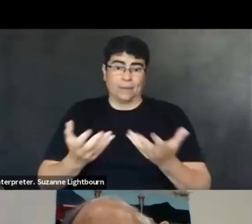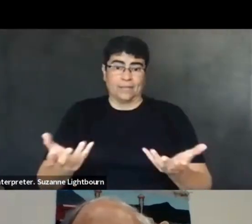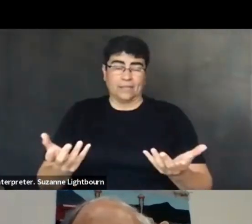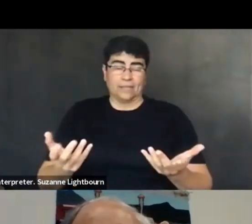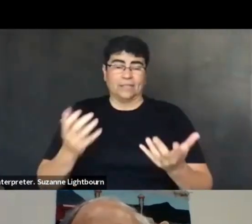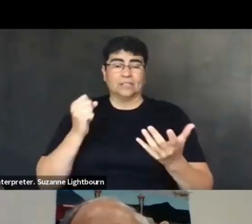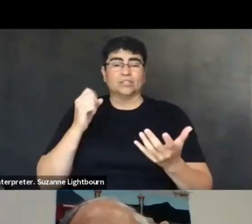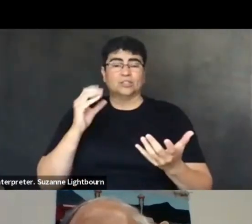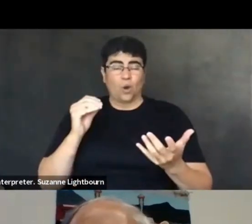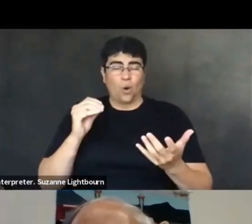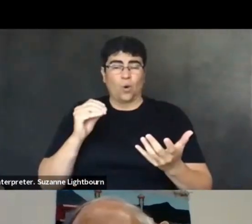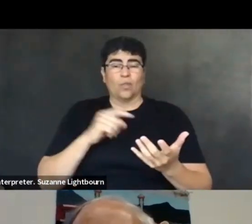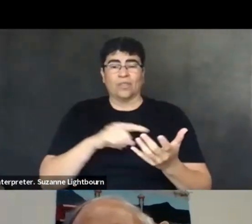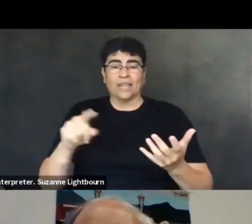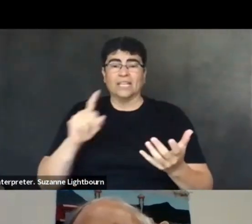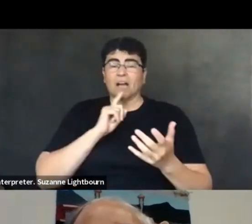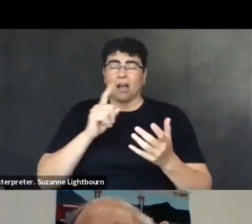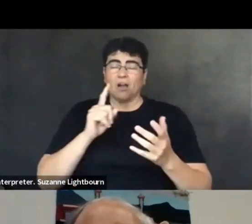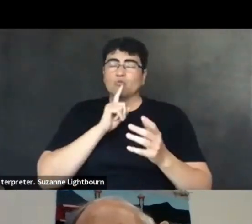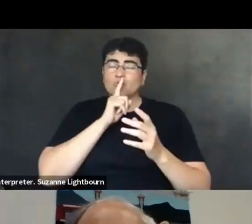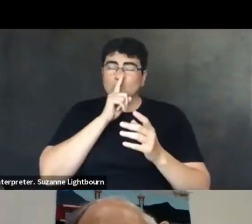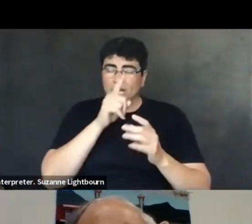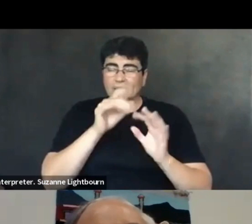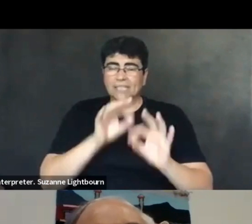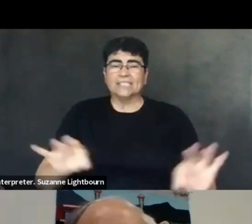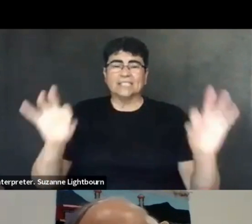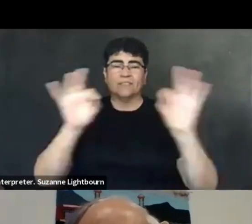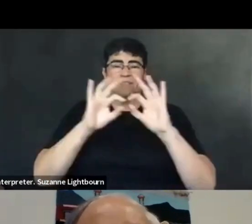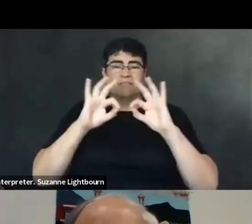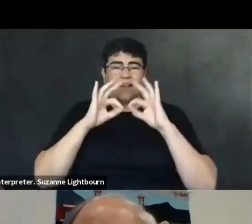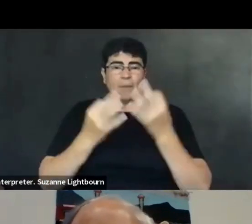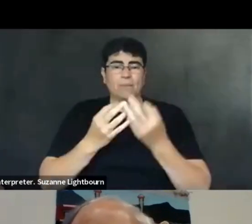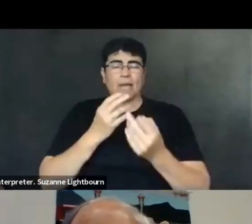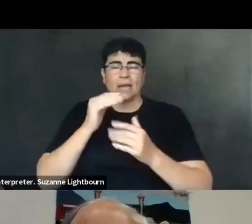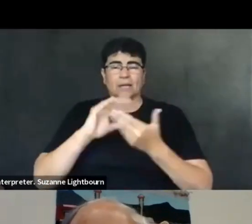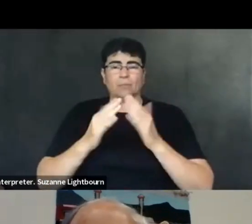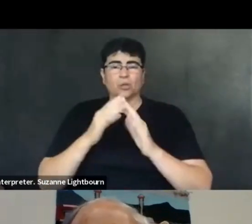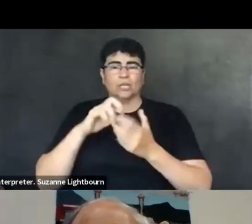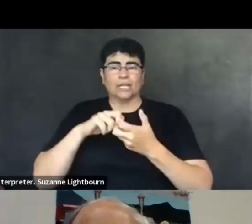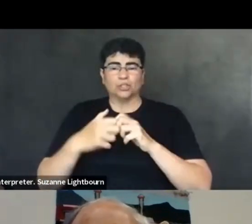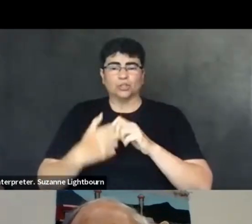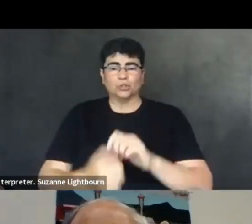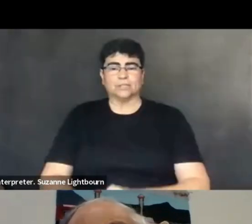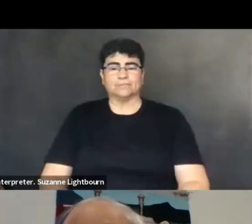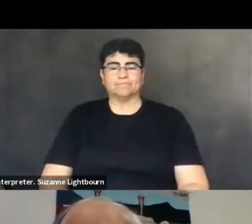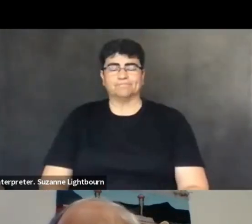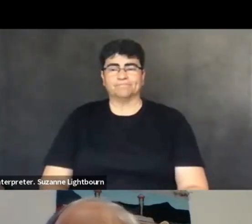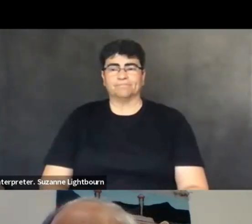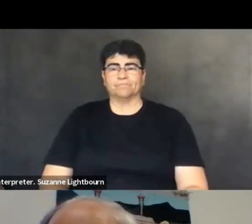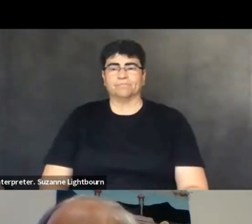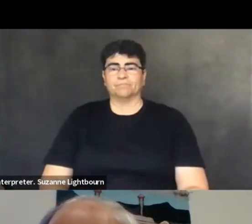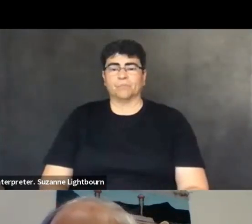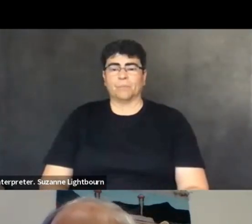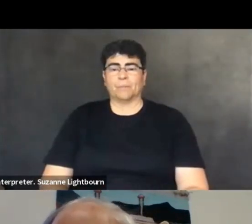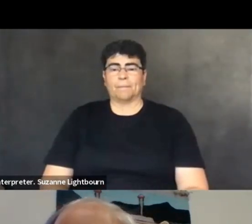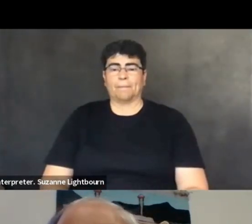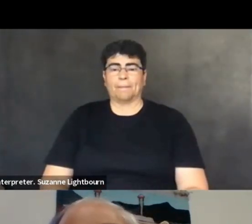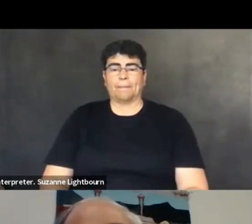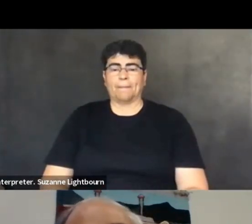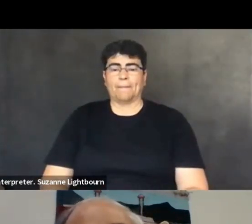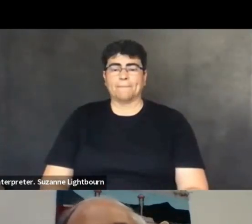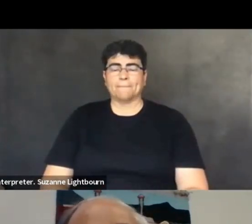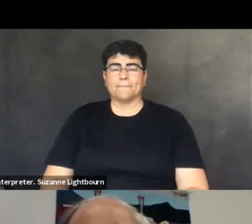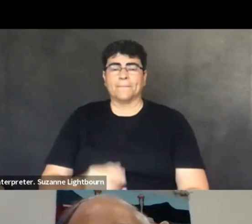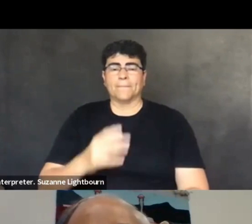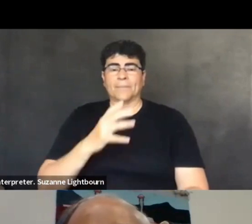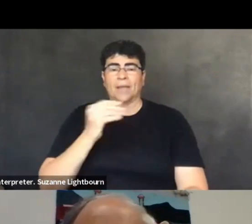So these are very significant family and community issues. As